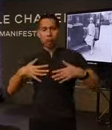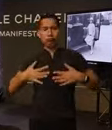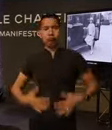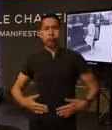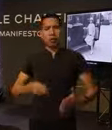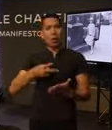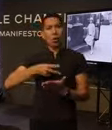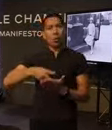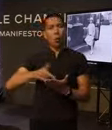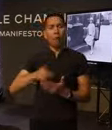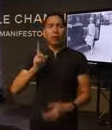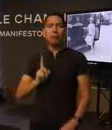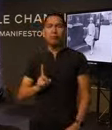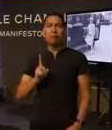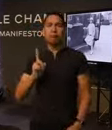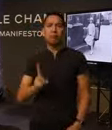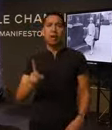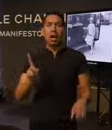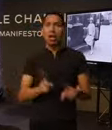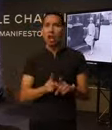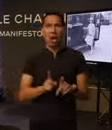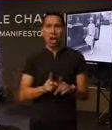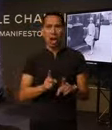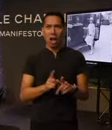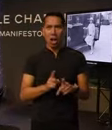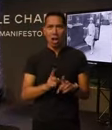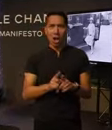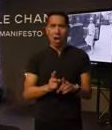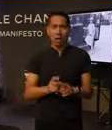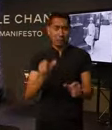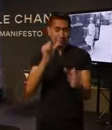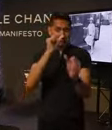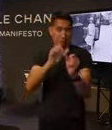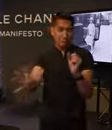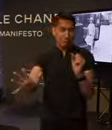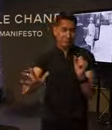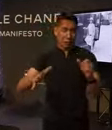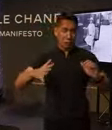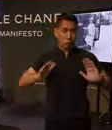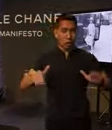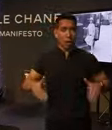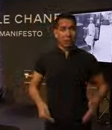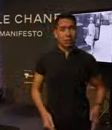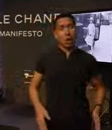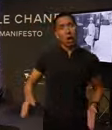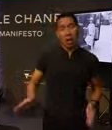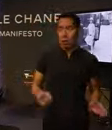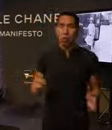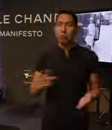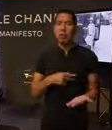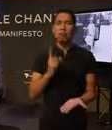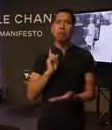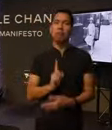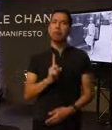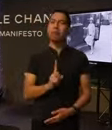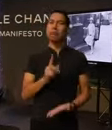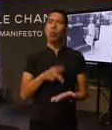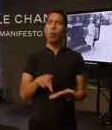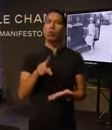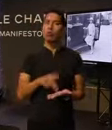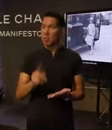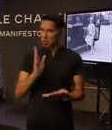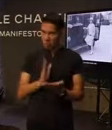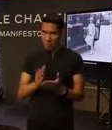but really walk, not just promenade in a stunning dress to be seen, you know. She was very interested